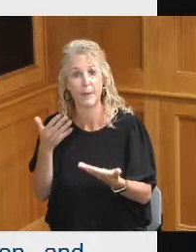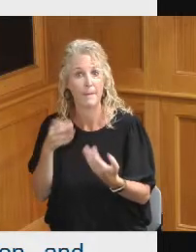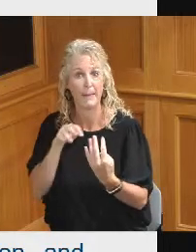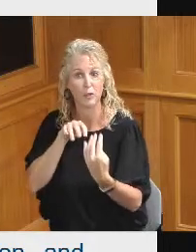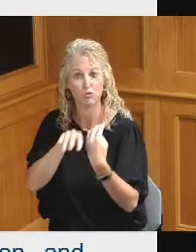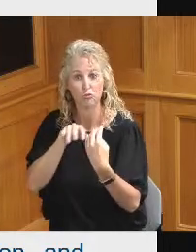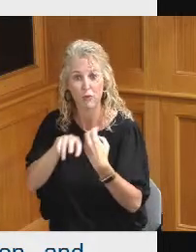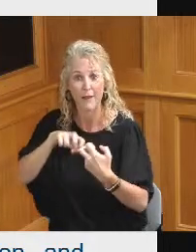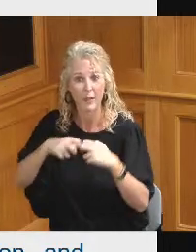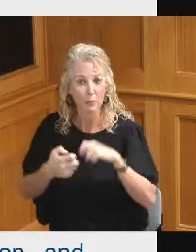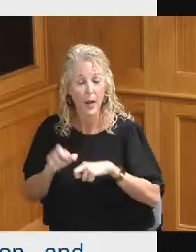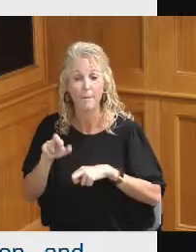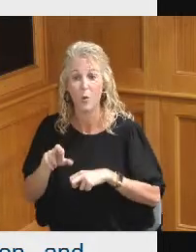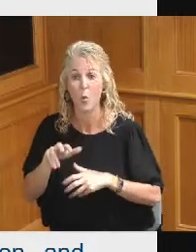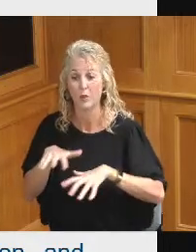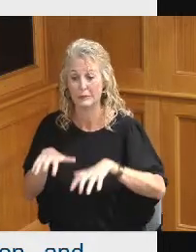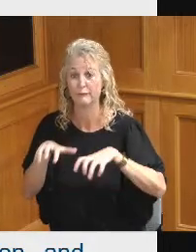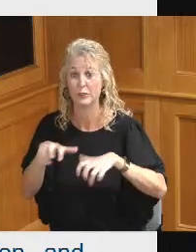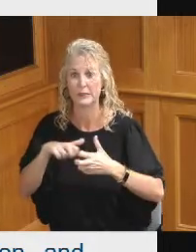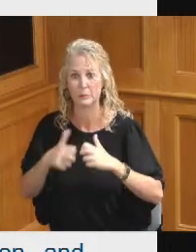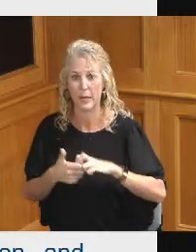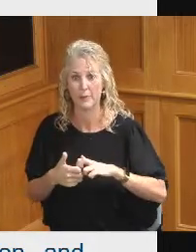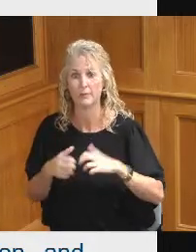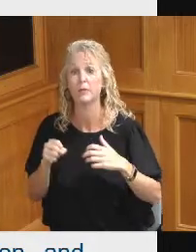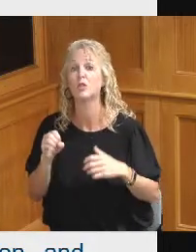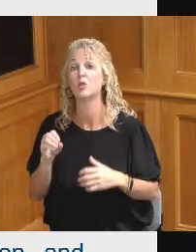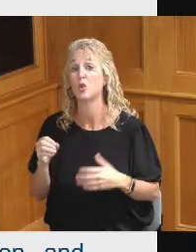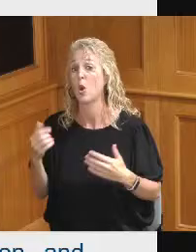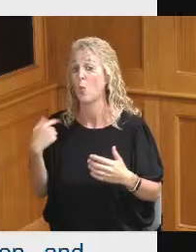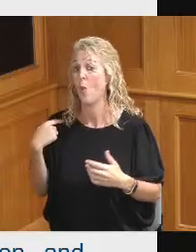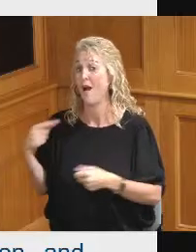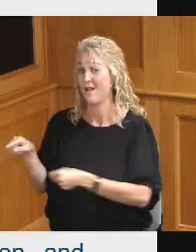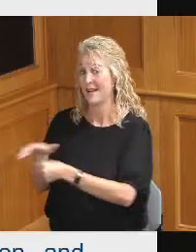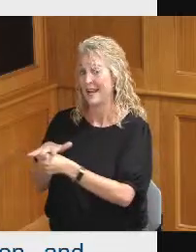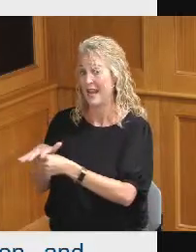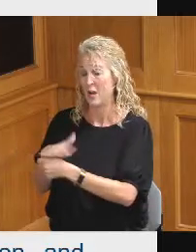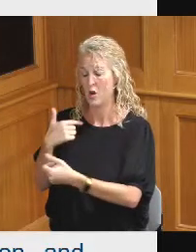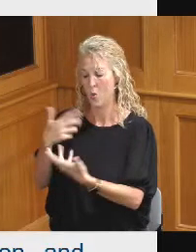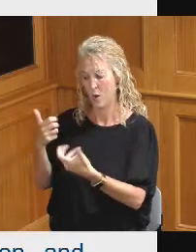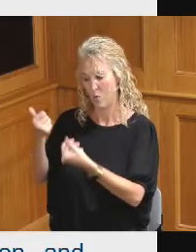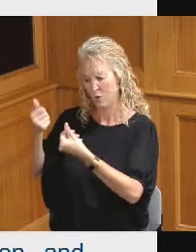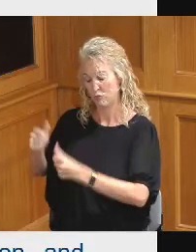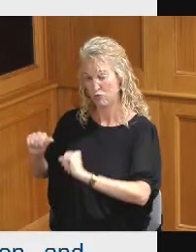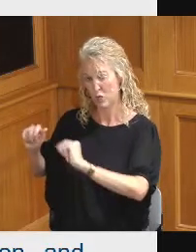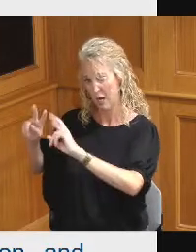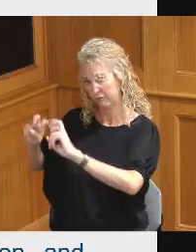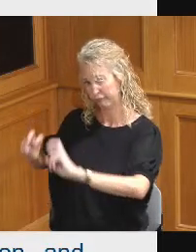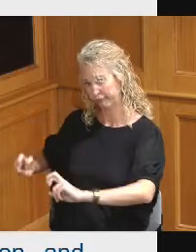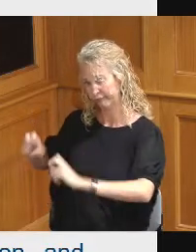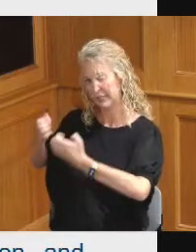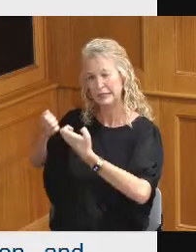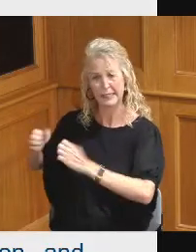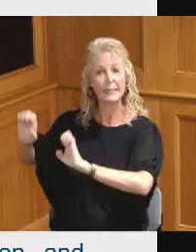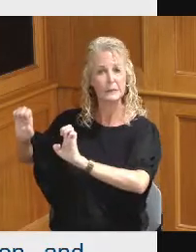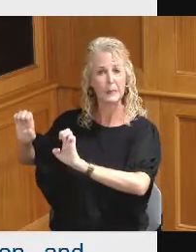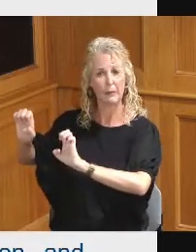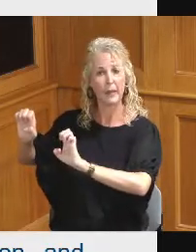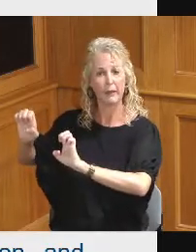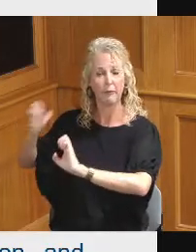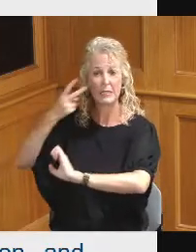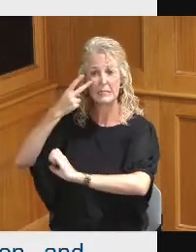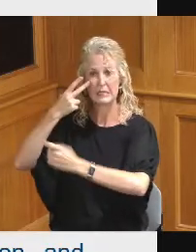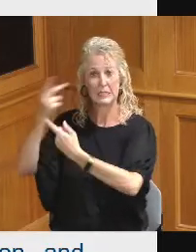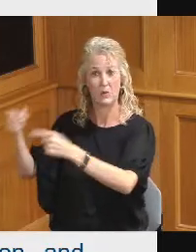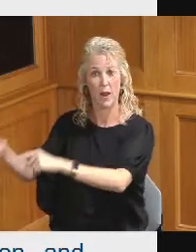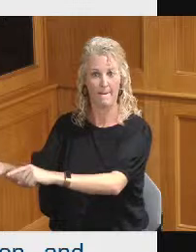safety or a freezing problem. So we're going to take a pilot area and look very specifically at it and see what we could do and see what we get for